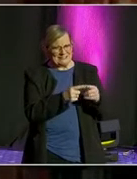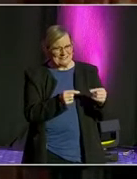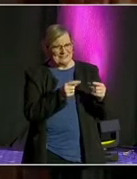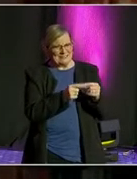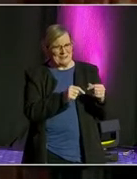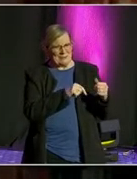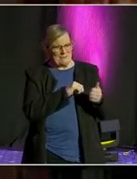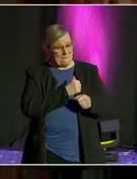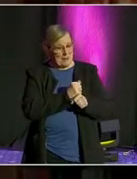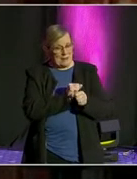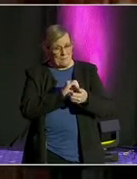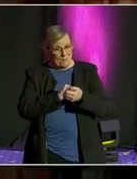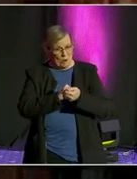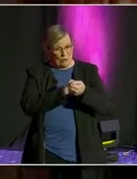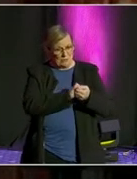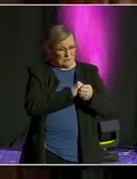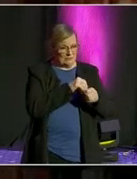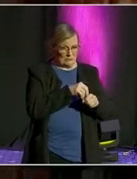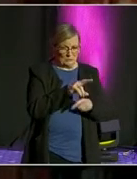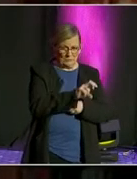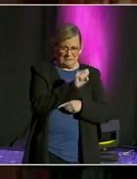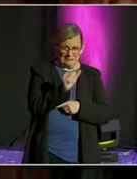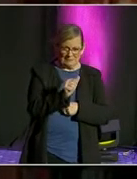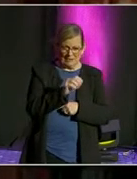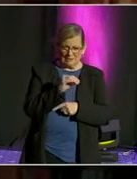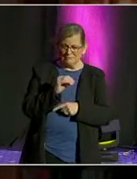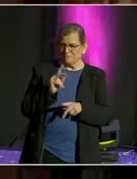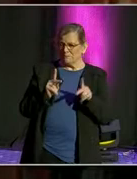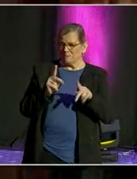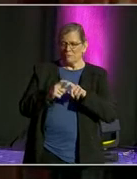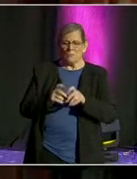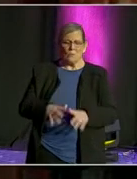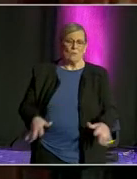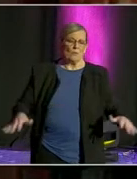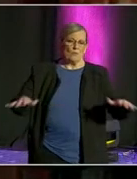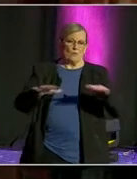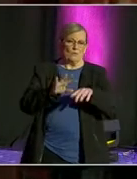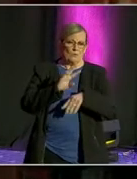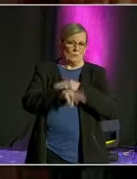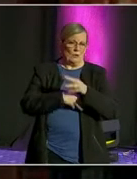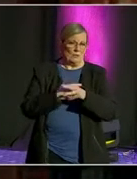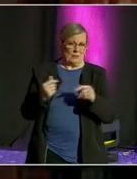to Washington every year than an ambassador could ever meet.